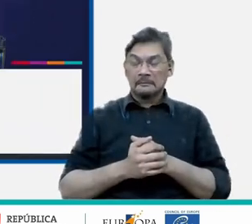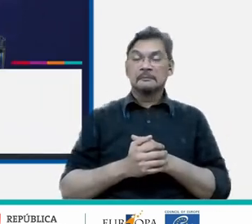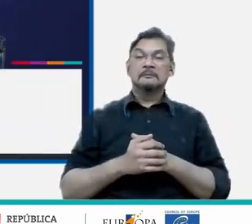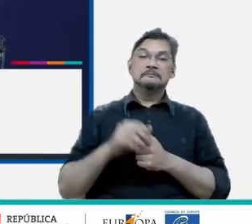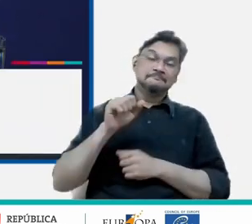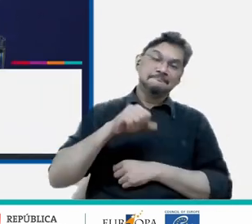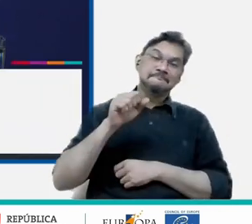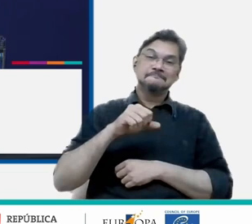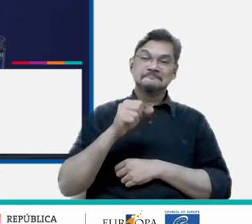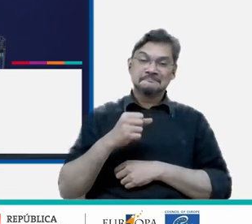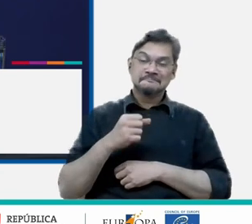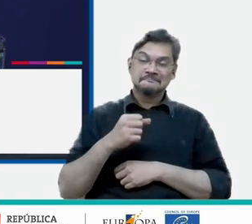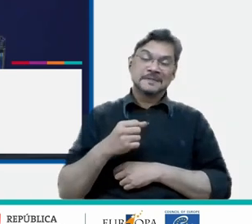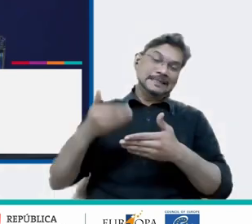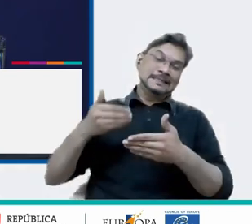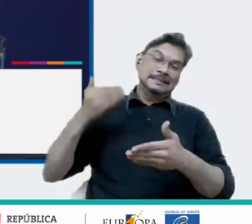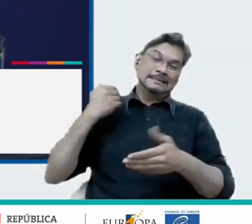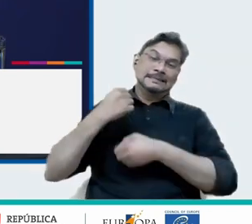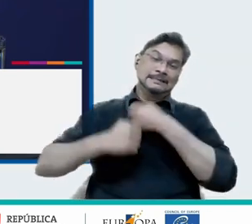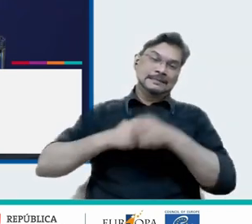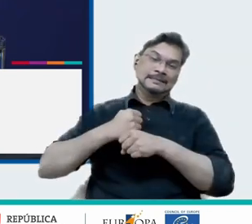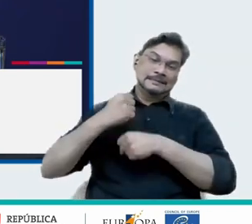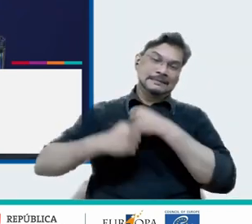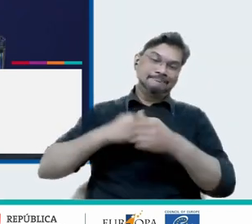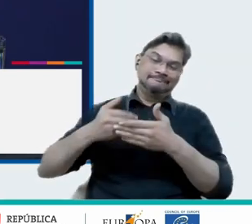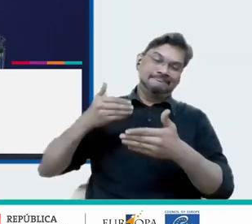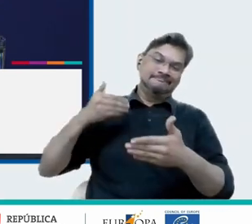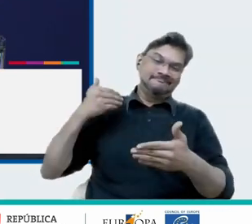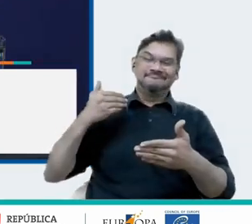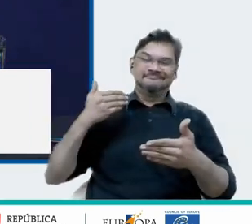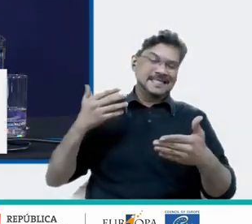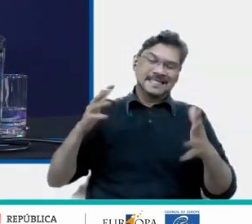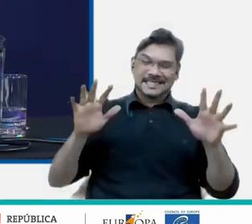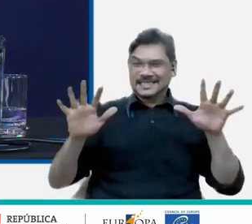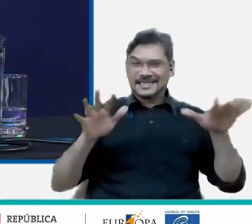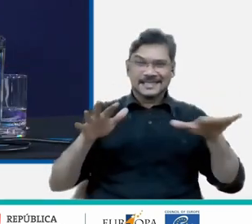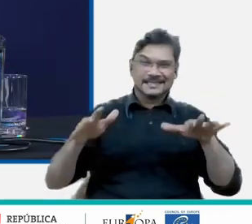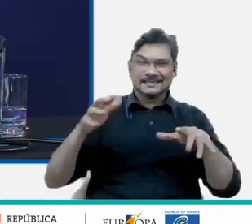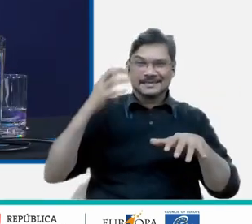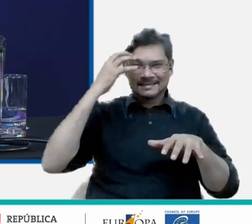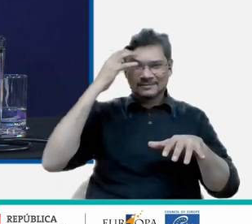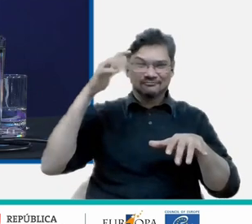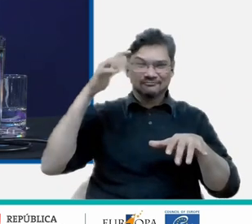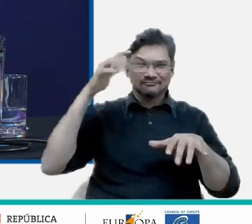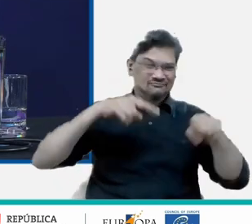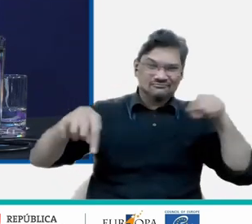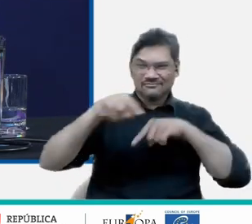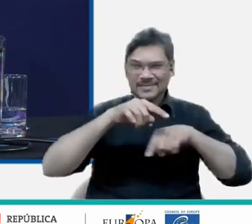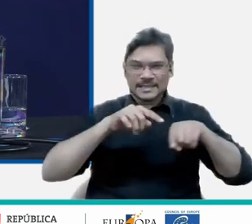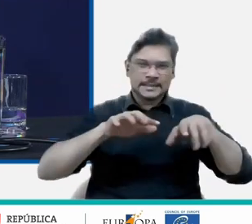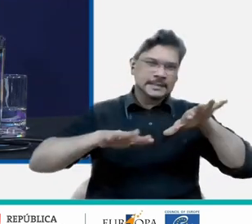social situation in the country. But here I have to emphasize that on a cantonal level, we have